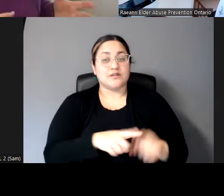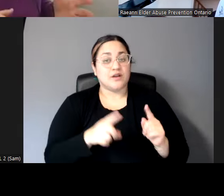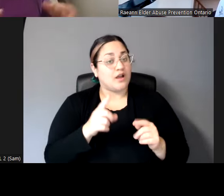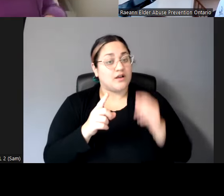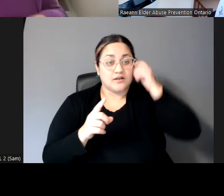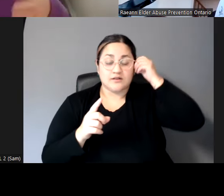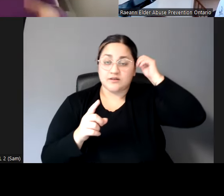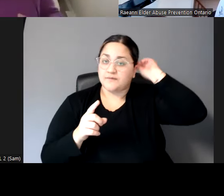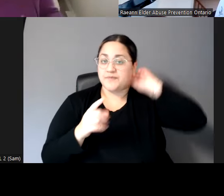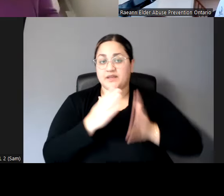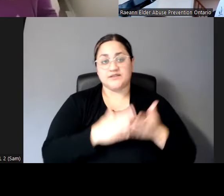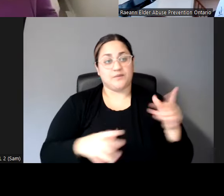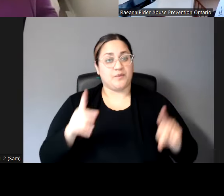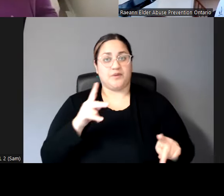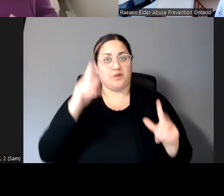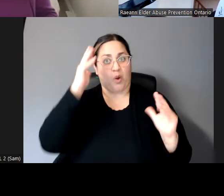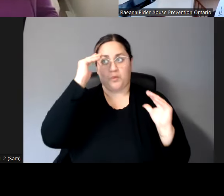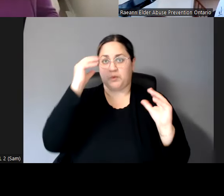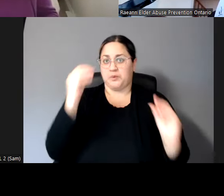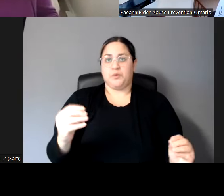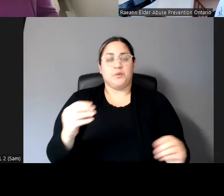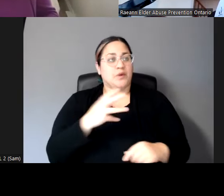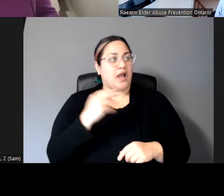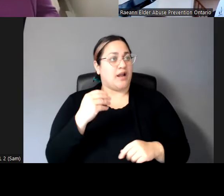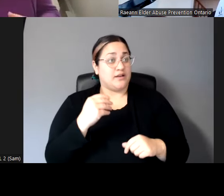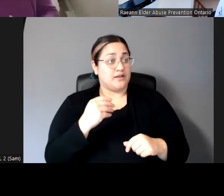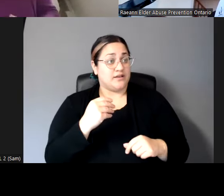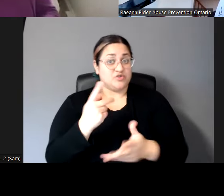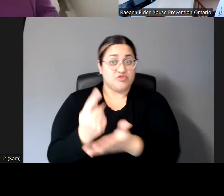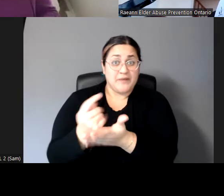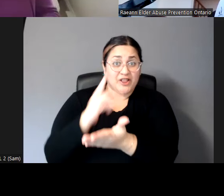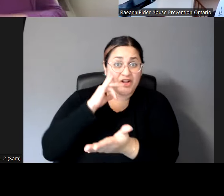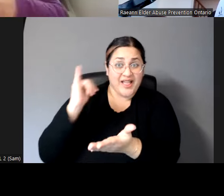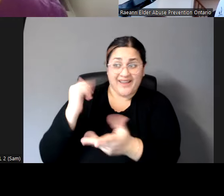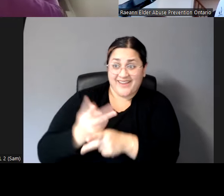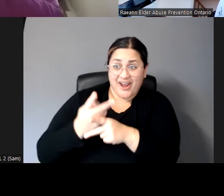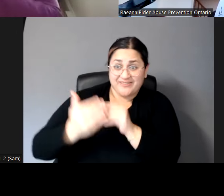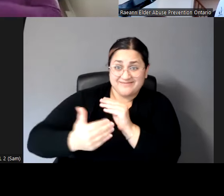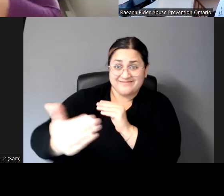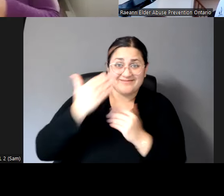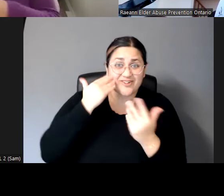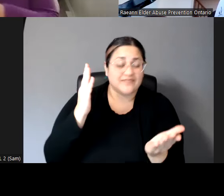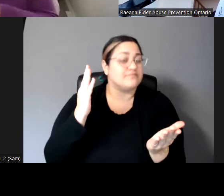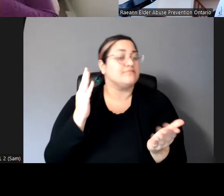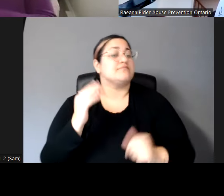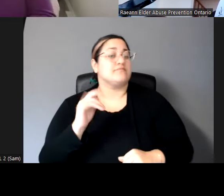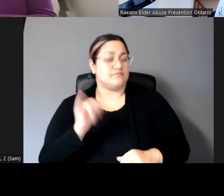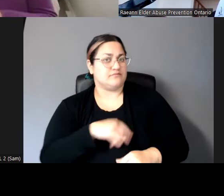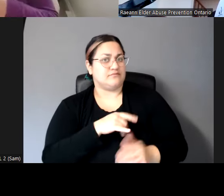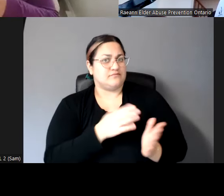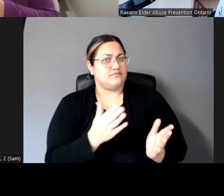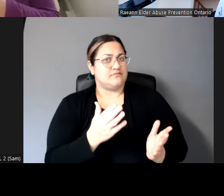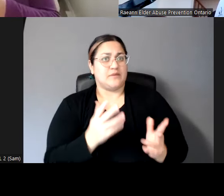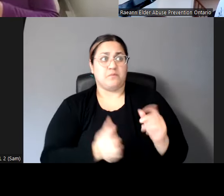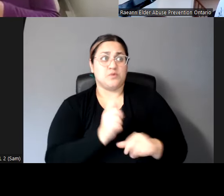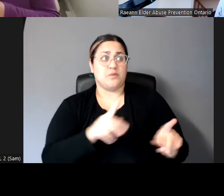there is, and if you have no pathway for care, which there really isn't, and you think that getting a diagnosis